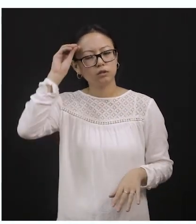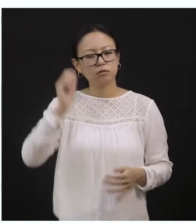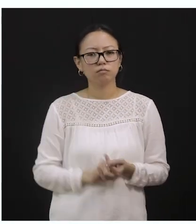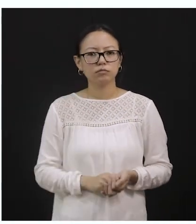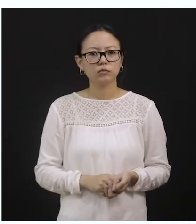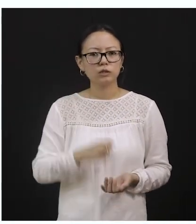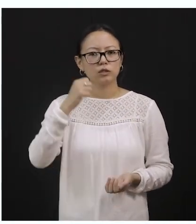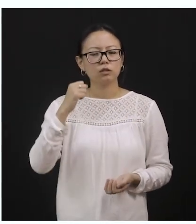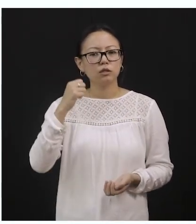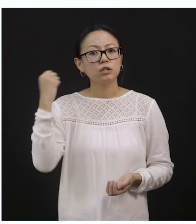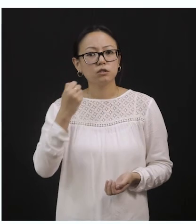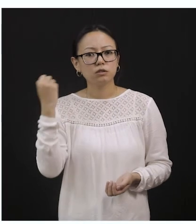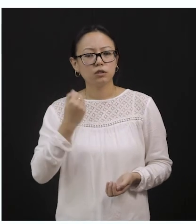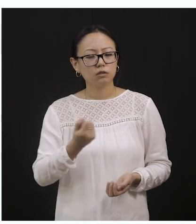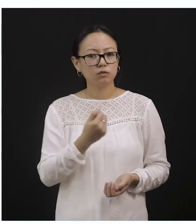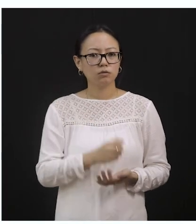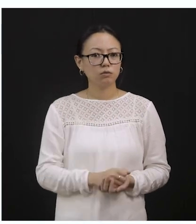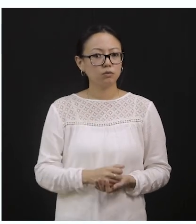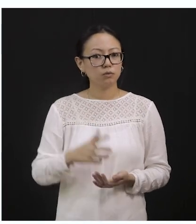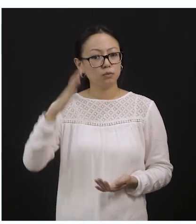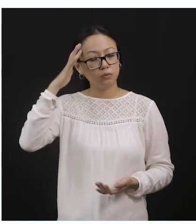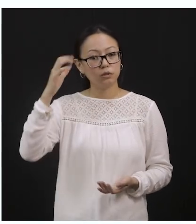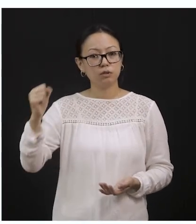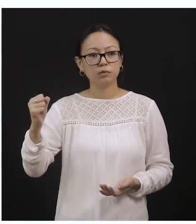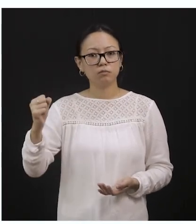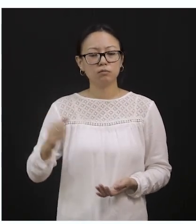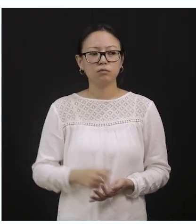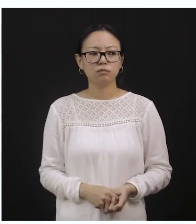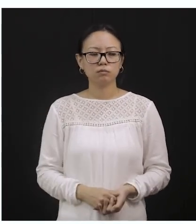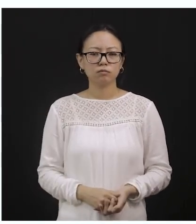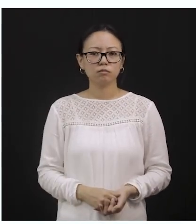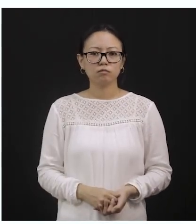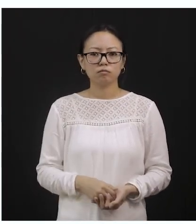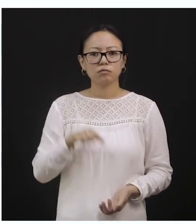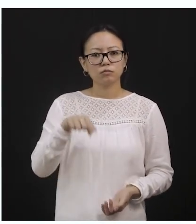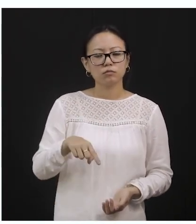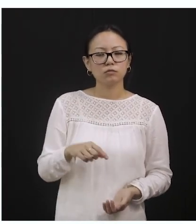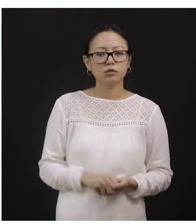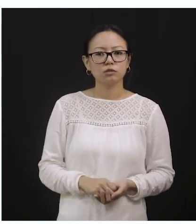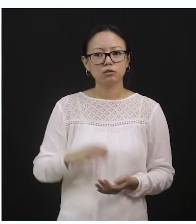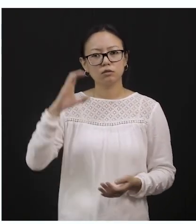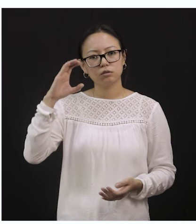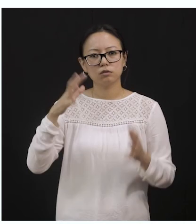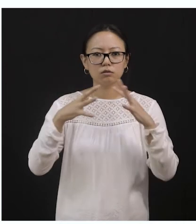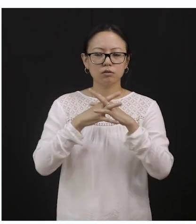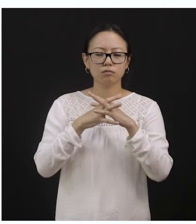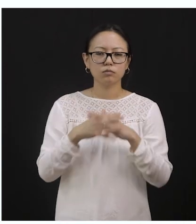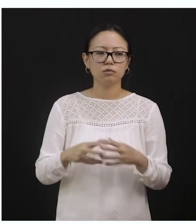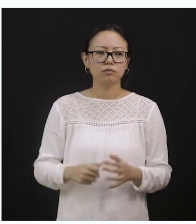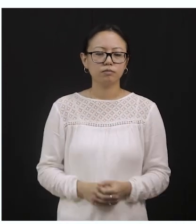it by yourself. Can you do that? All right. Okay. Now, I have a classwork for you